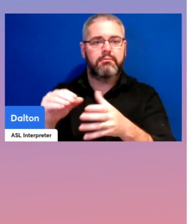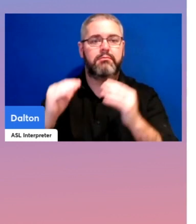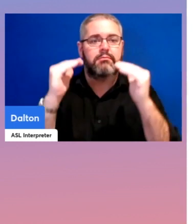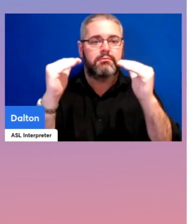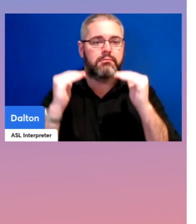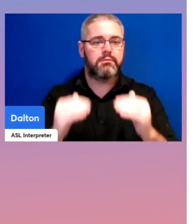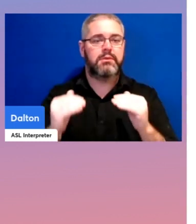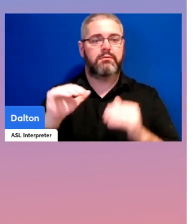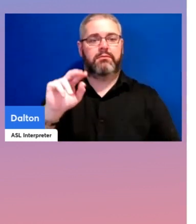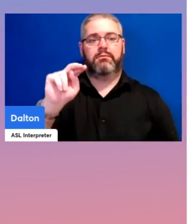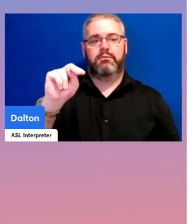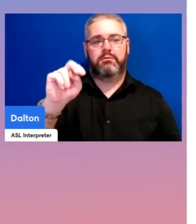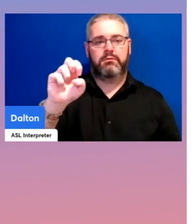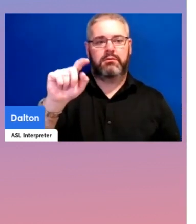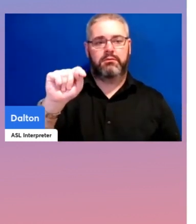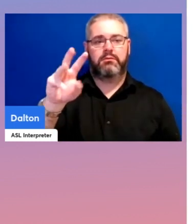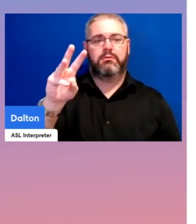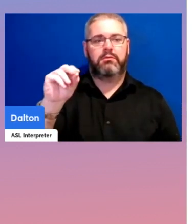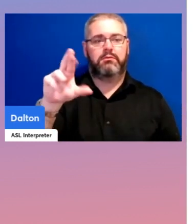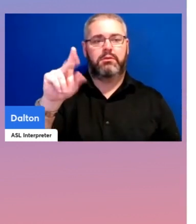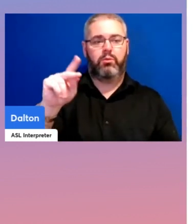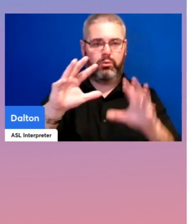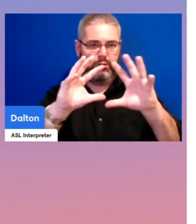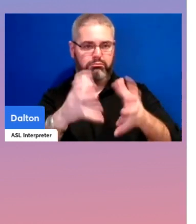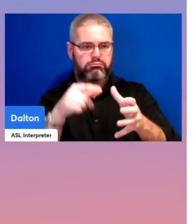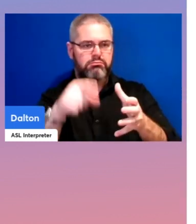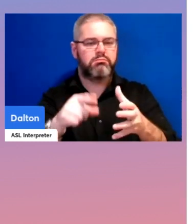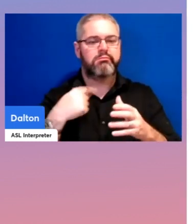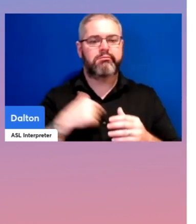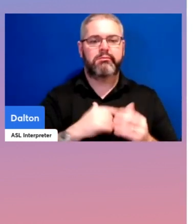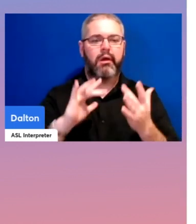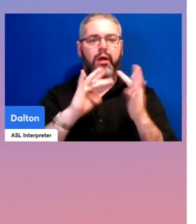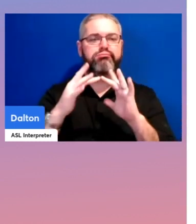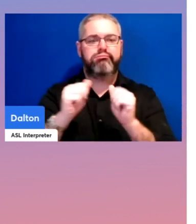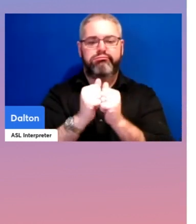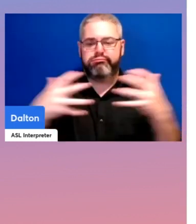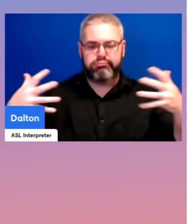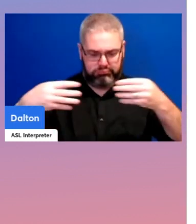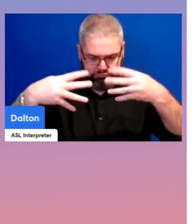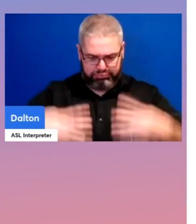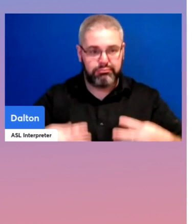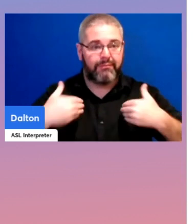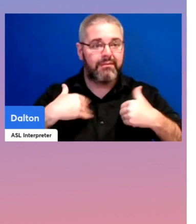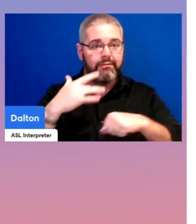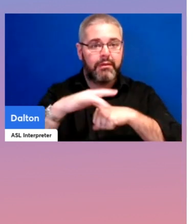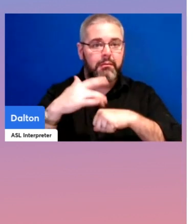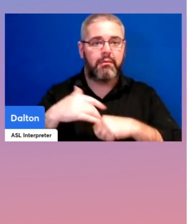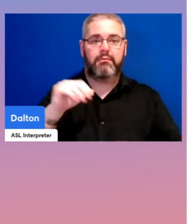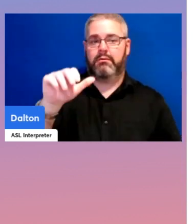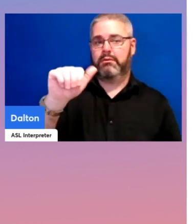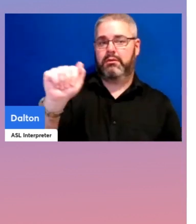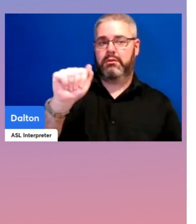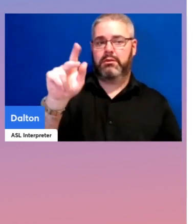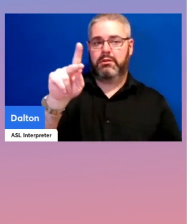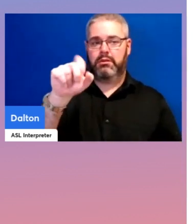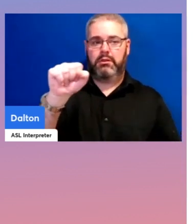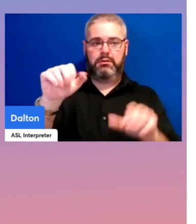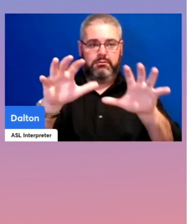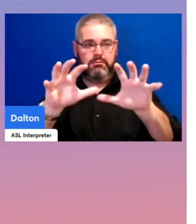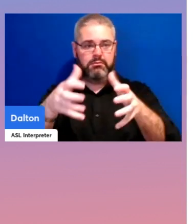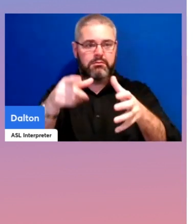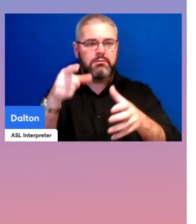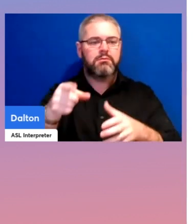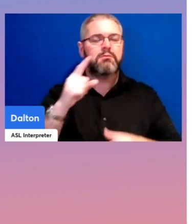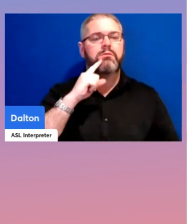module, and this sets up a virtual network with any number of subnets. We have the AKS module. AKS is the